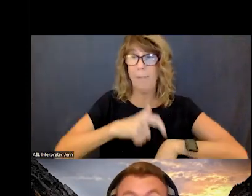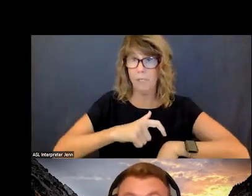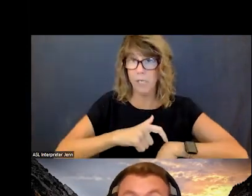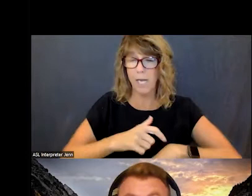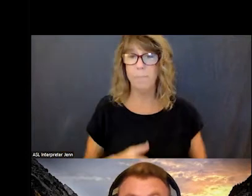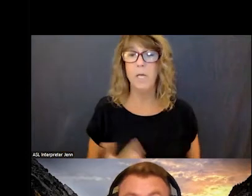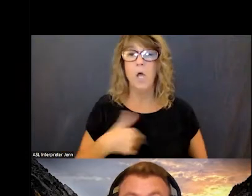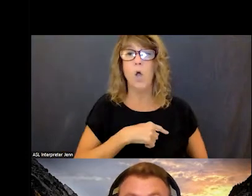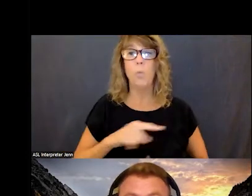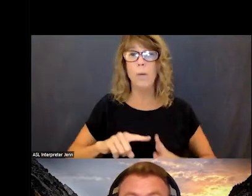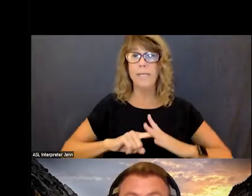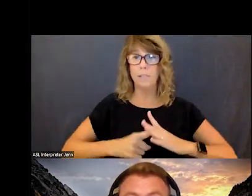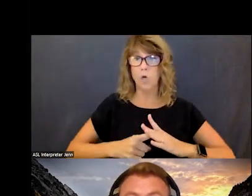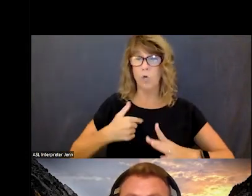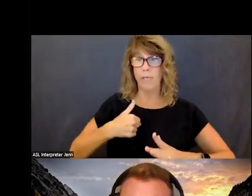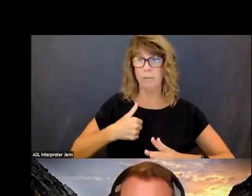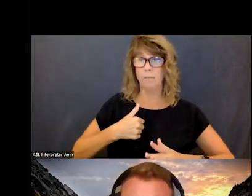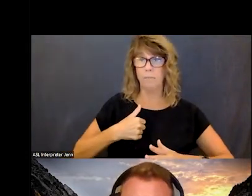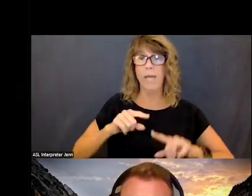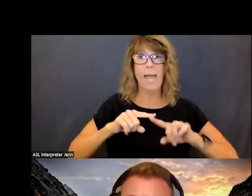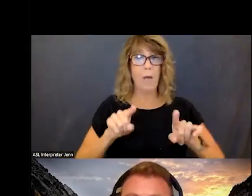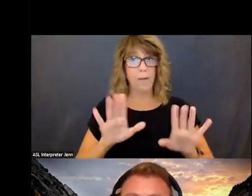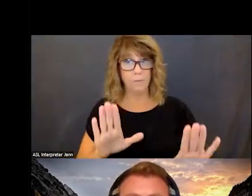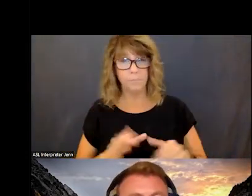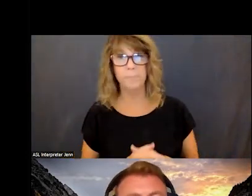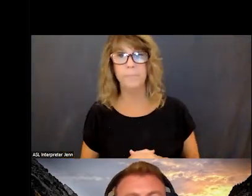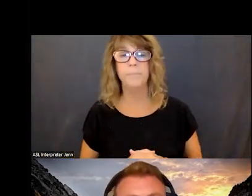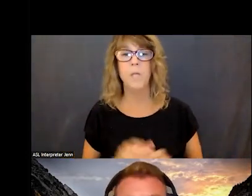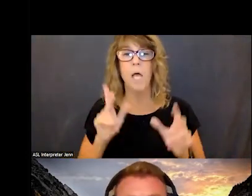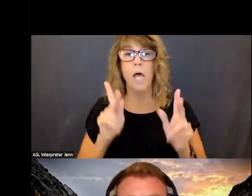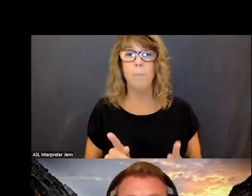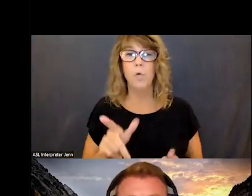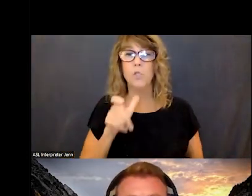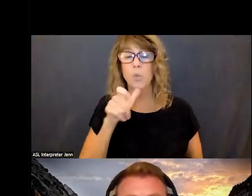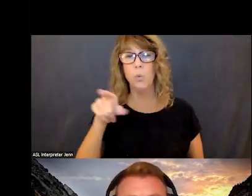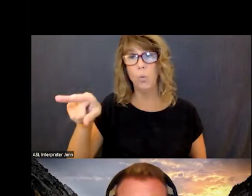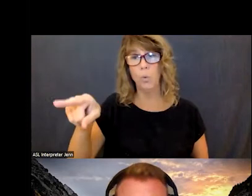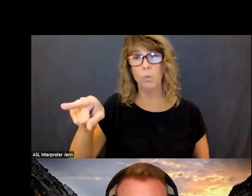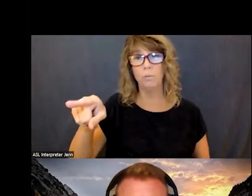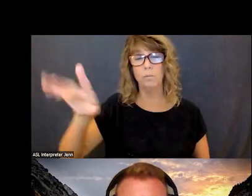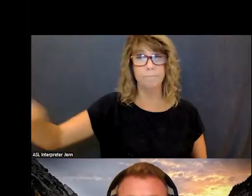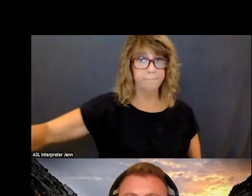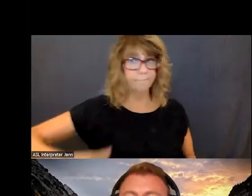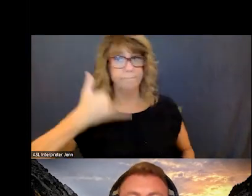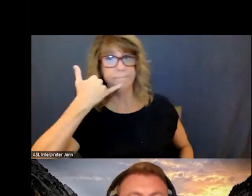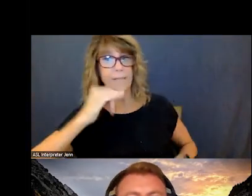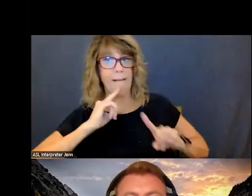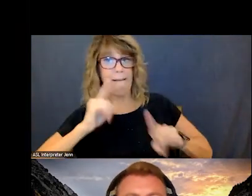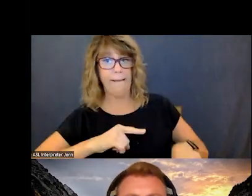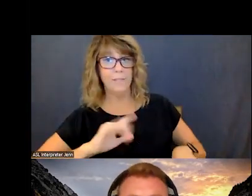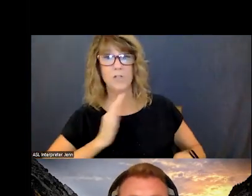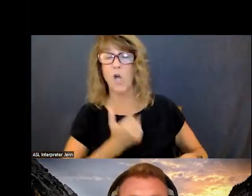we initiate it. However, when a person on the other end of the line picks up, our